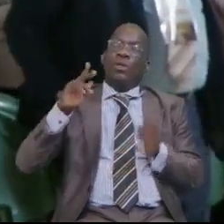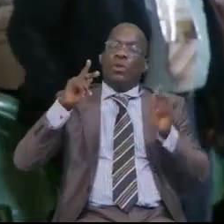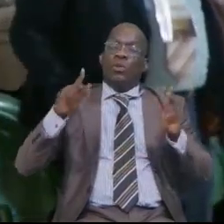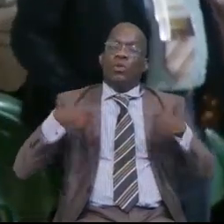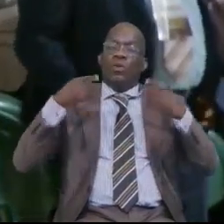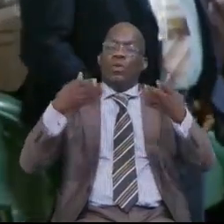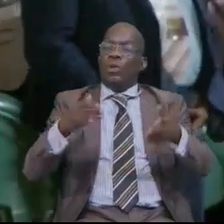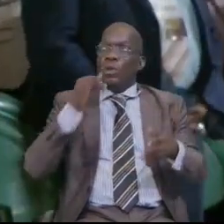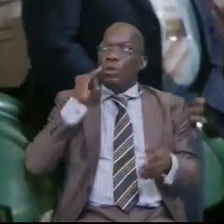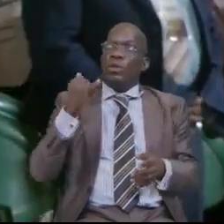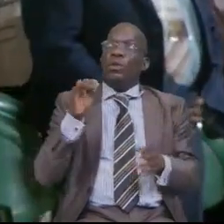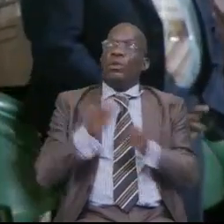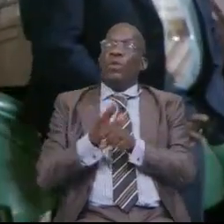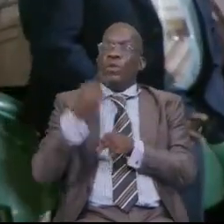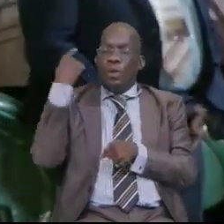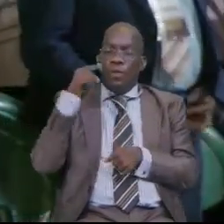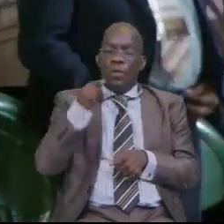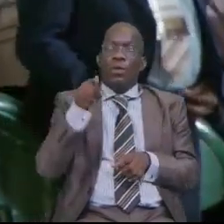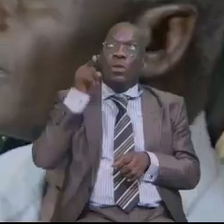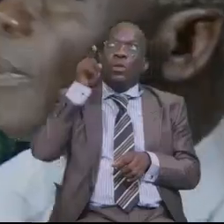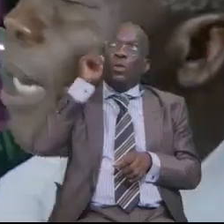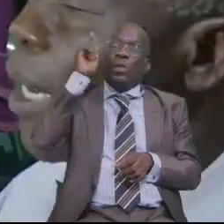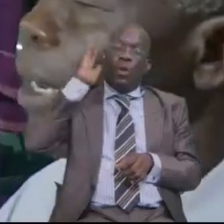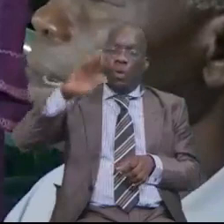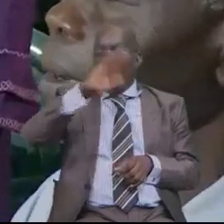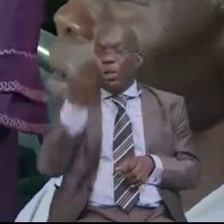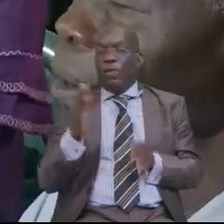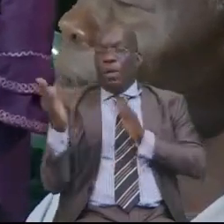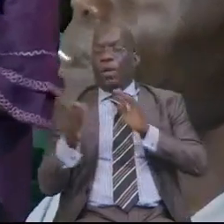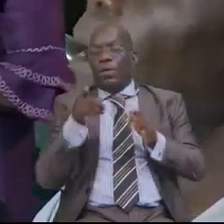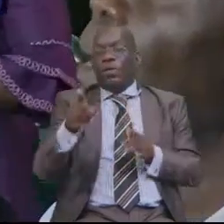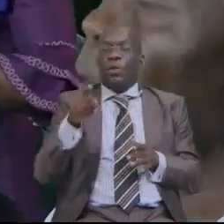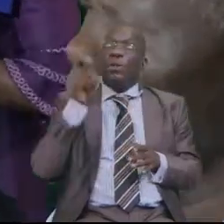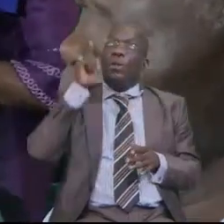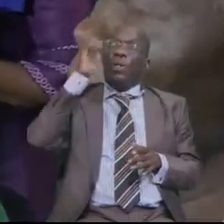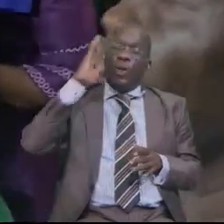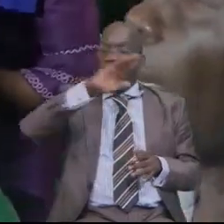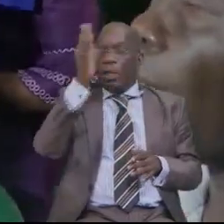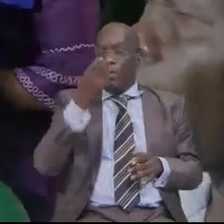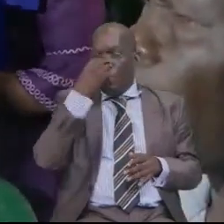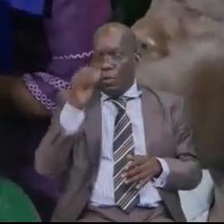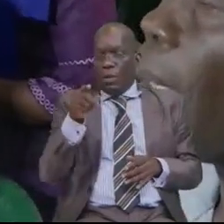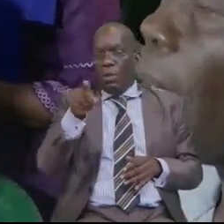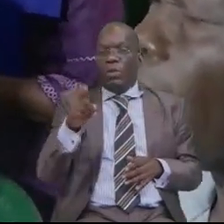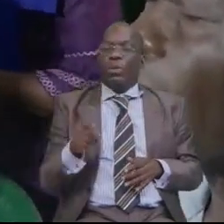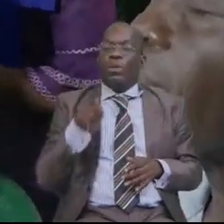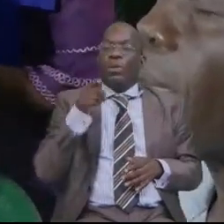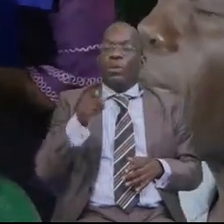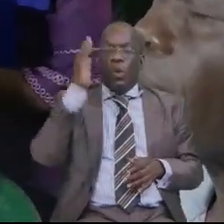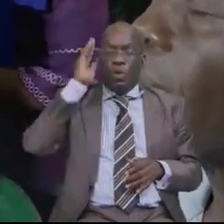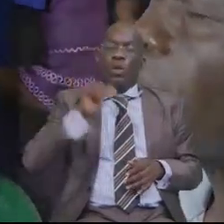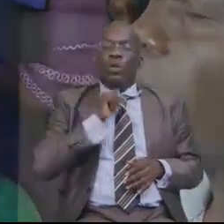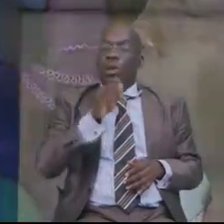you. He will never leave you. He will never forsake you. You will not be